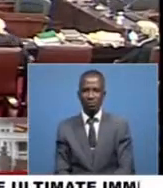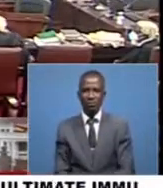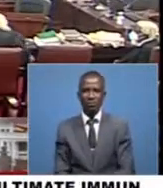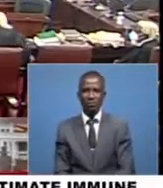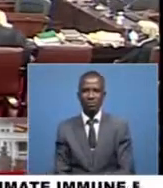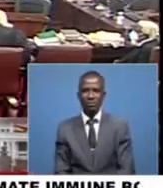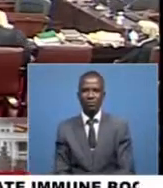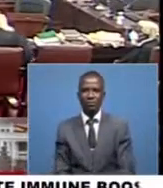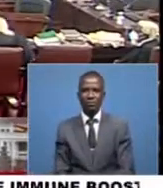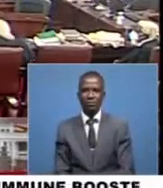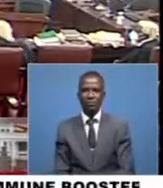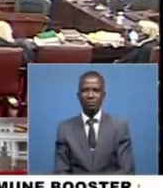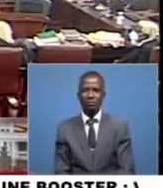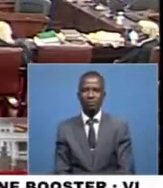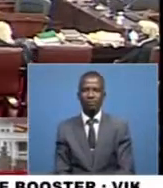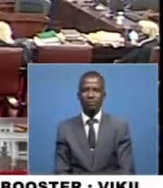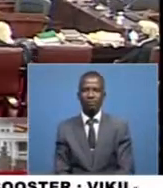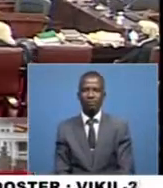As the court pleases.